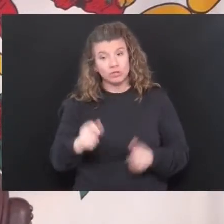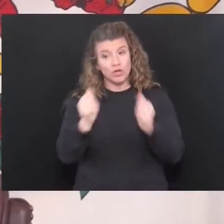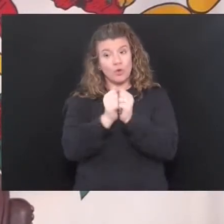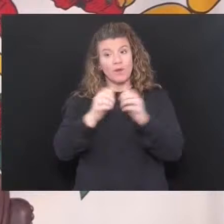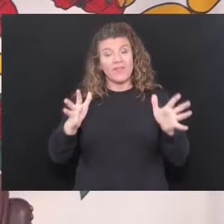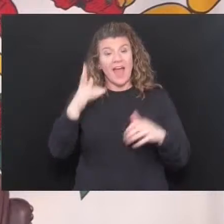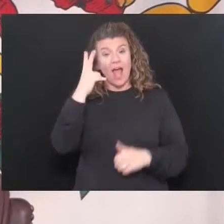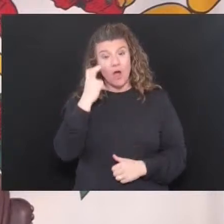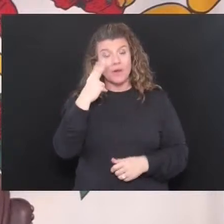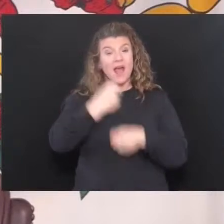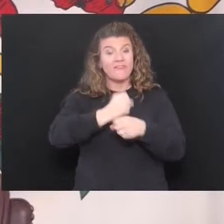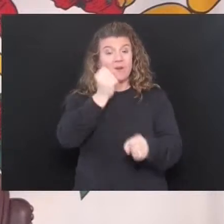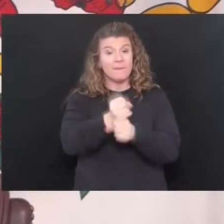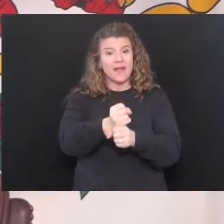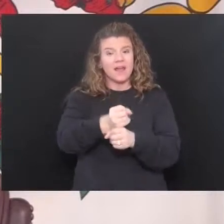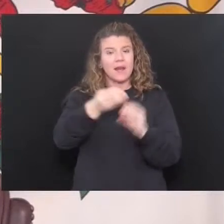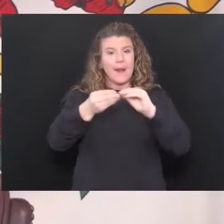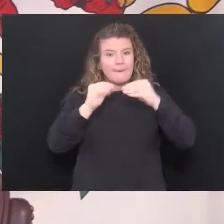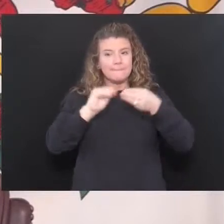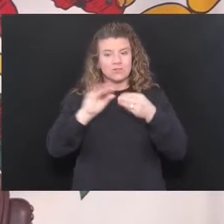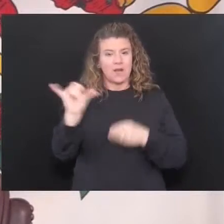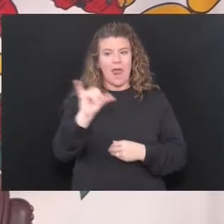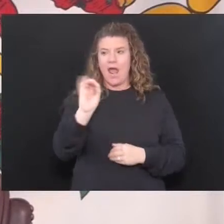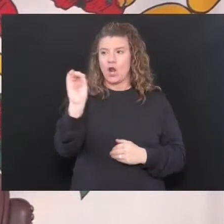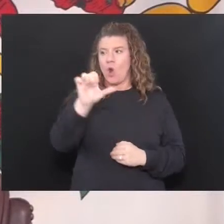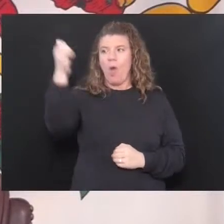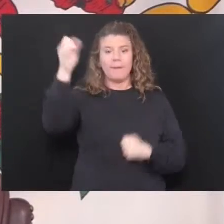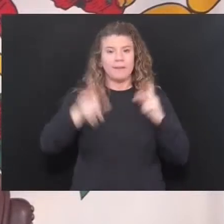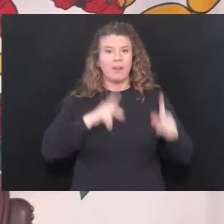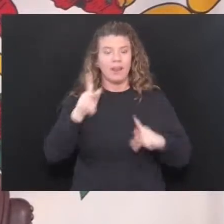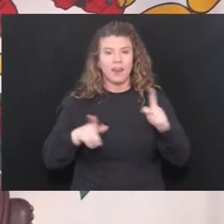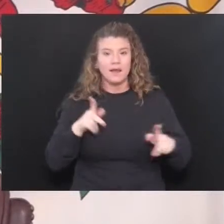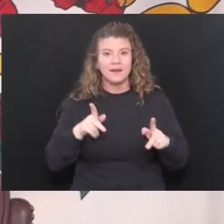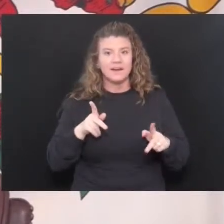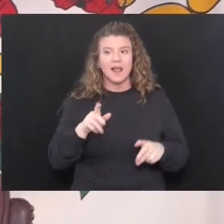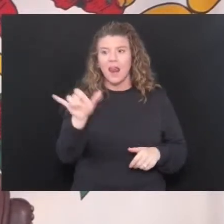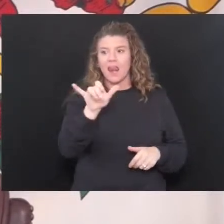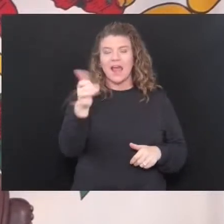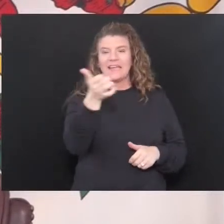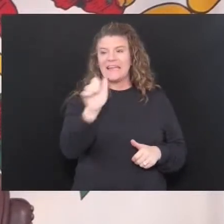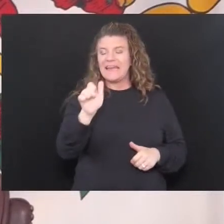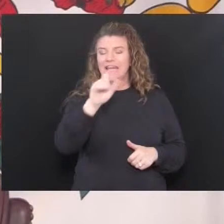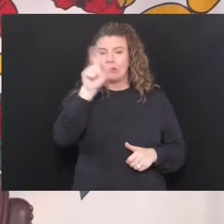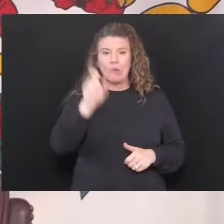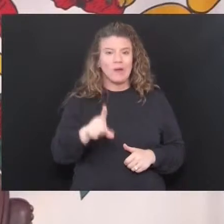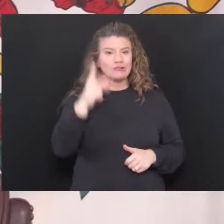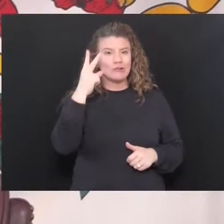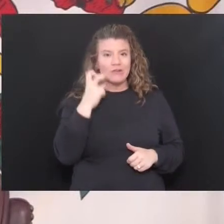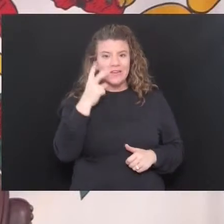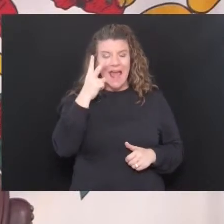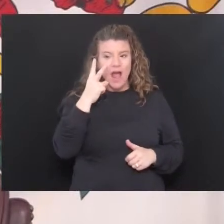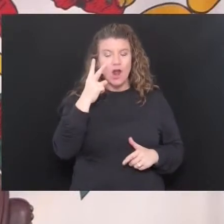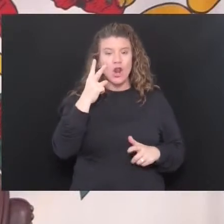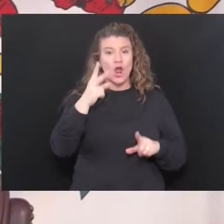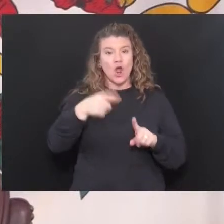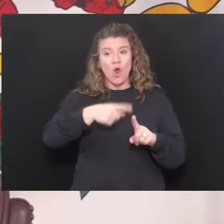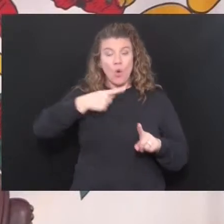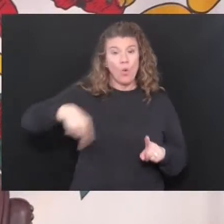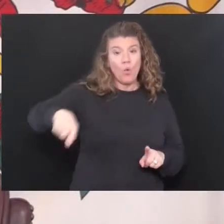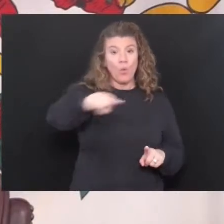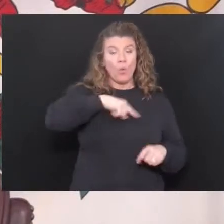have produced numbers like nobody else, and without any question whatsoever, we have